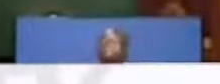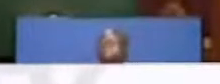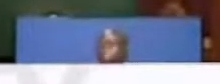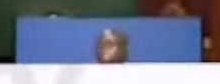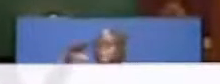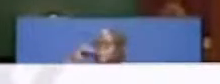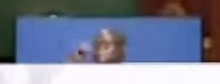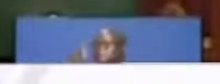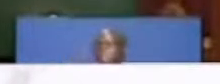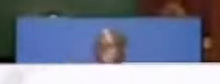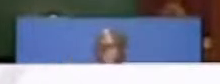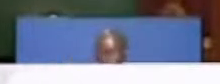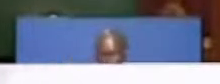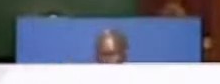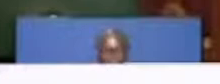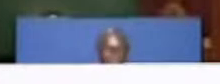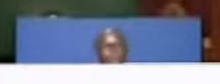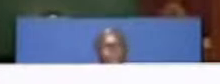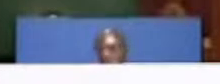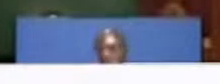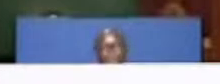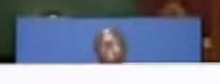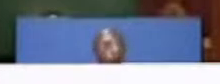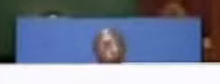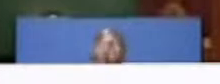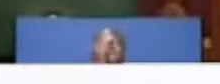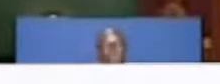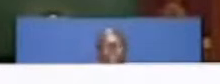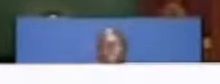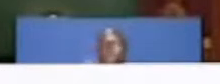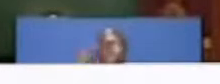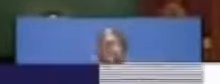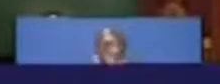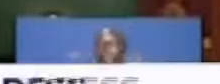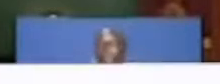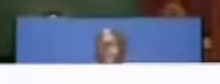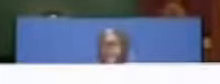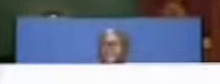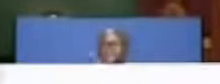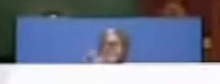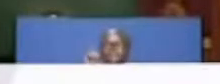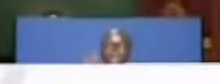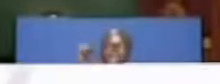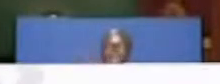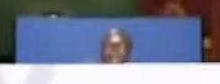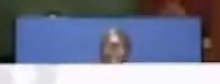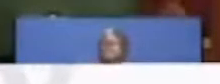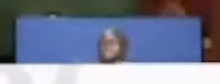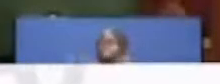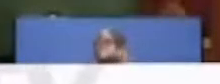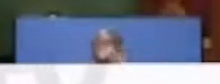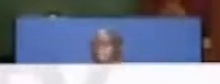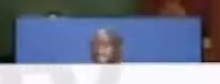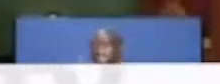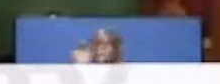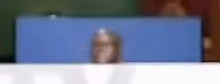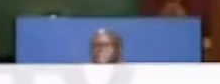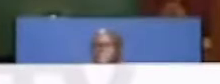Mr. Speakers, we are indeed on course to meet our target of 10% forest cover by the